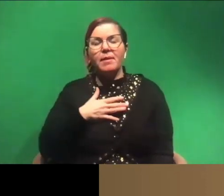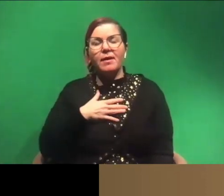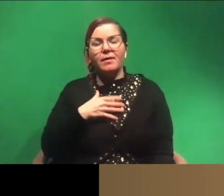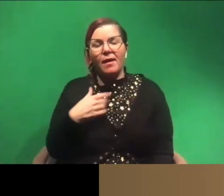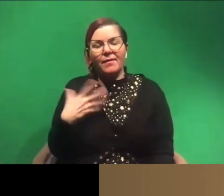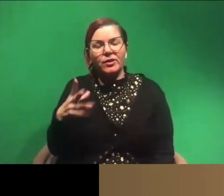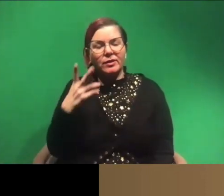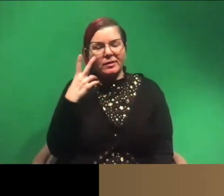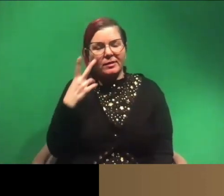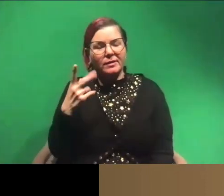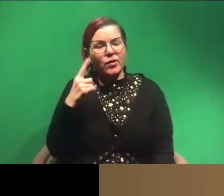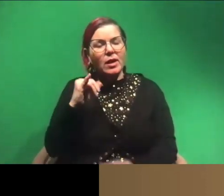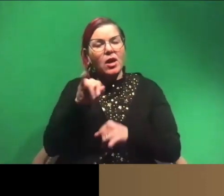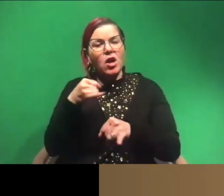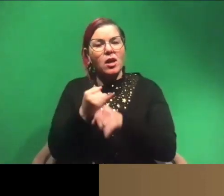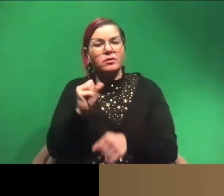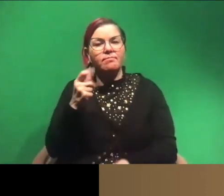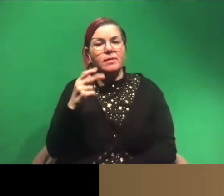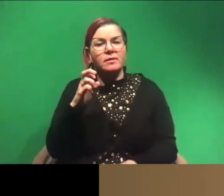for the International Space Station,